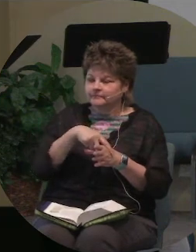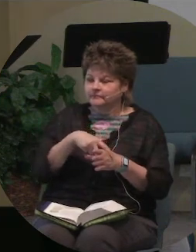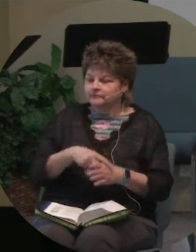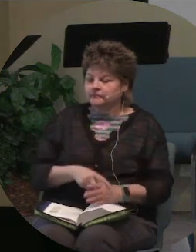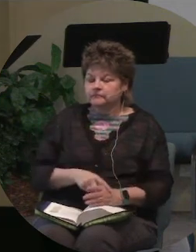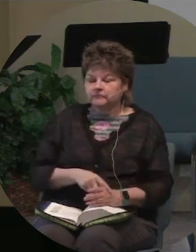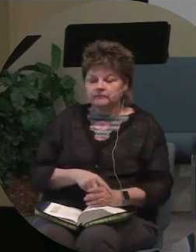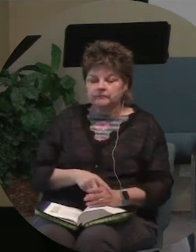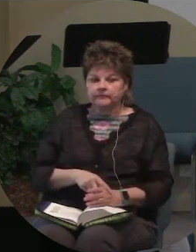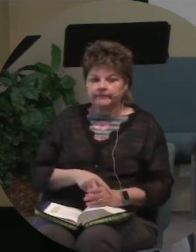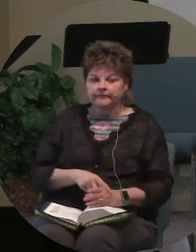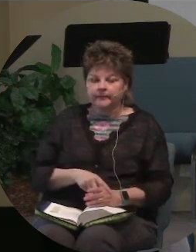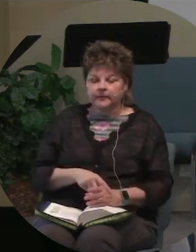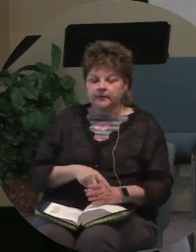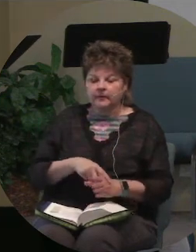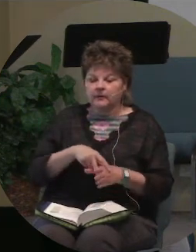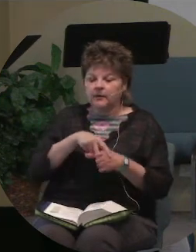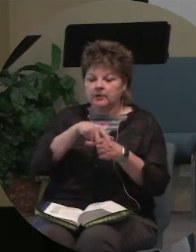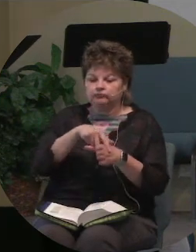And he